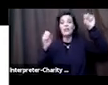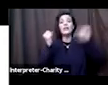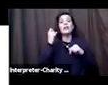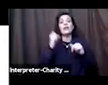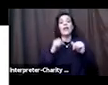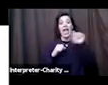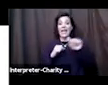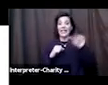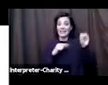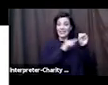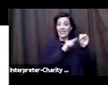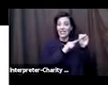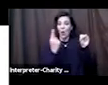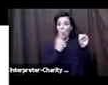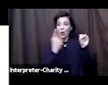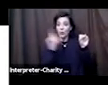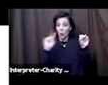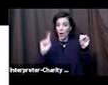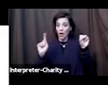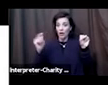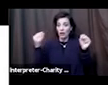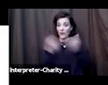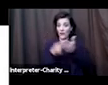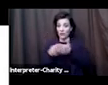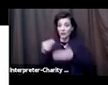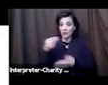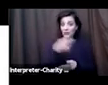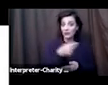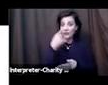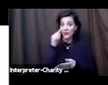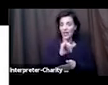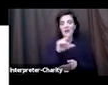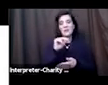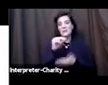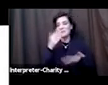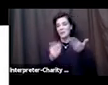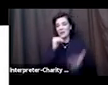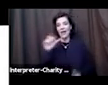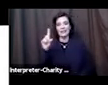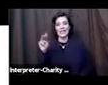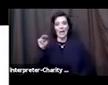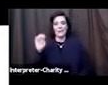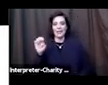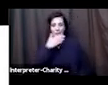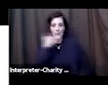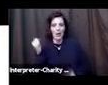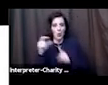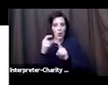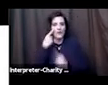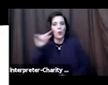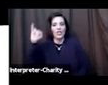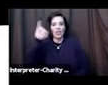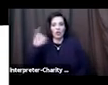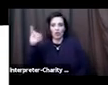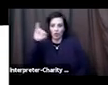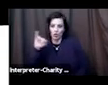always going to be the word that gets funding. Like AT is a little too broad to often get funding. DME is a better word for insurance funding,